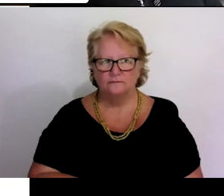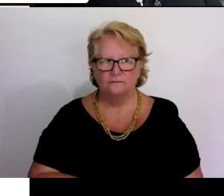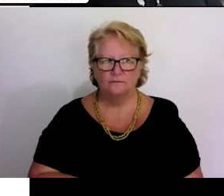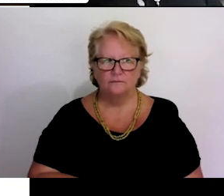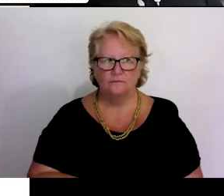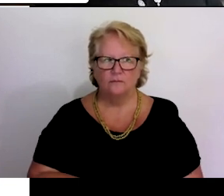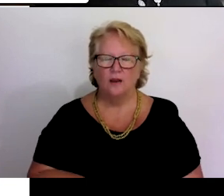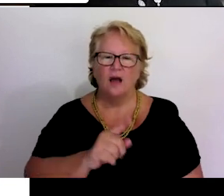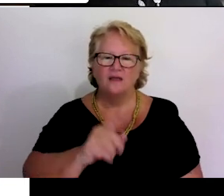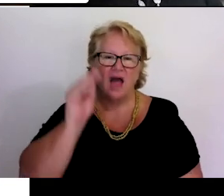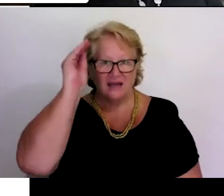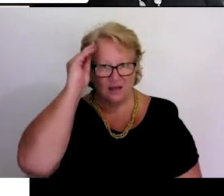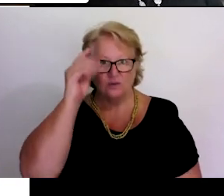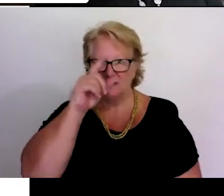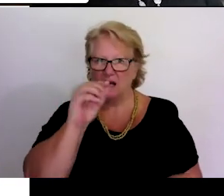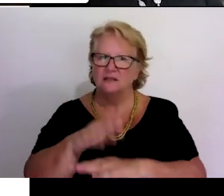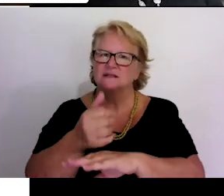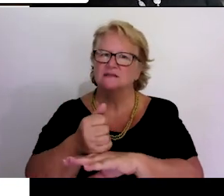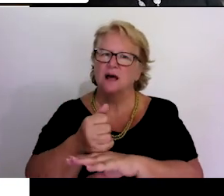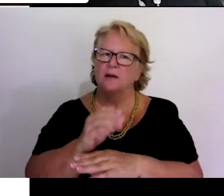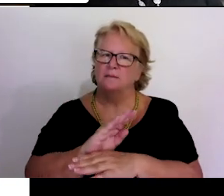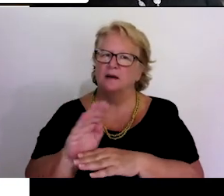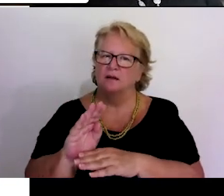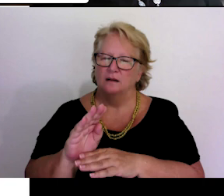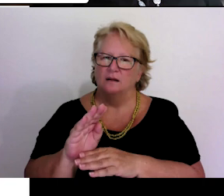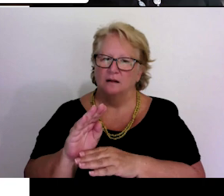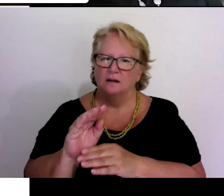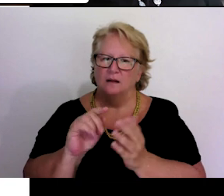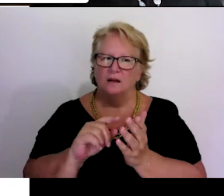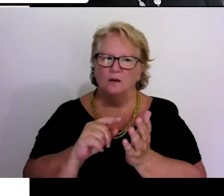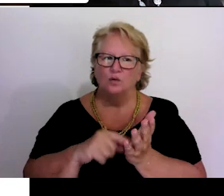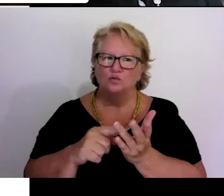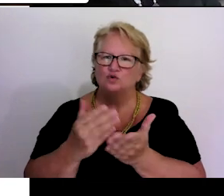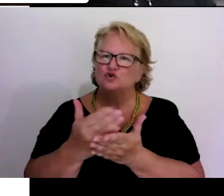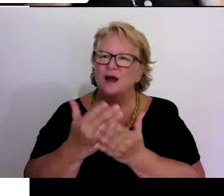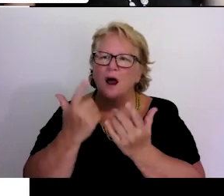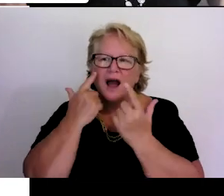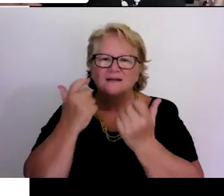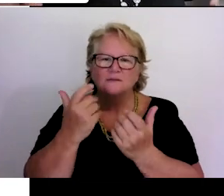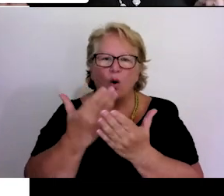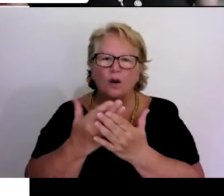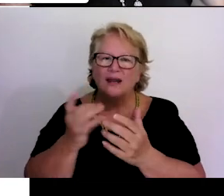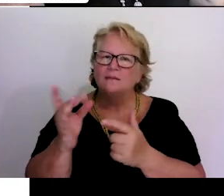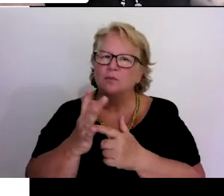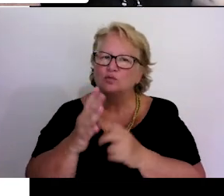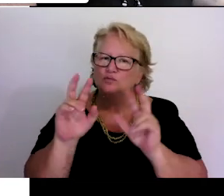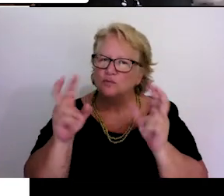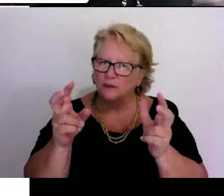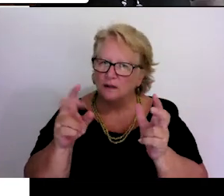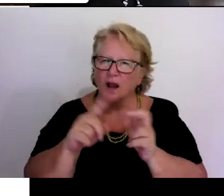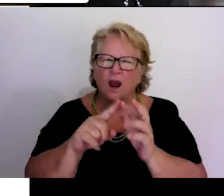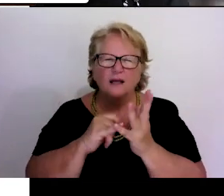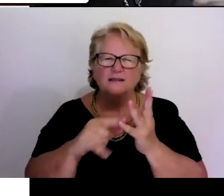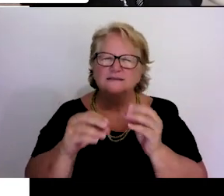So the council can set up panels and to share ideas on important topics. So they're a little bit like